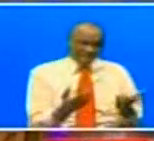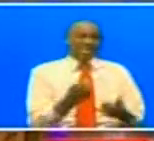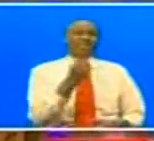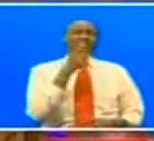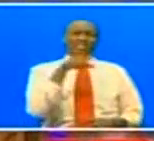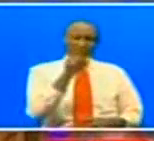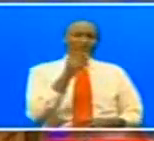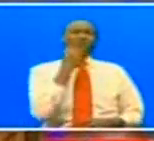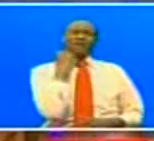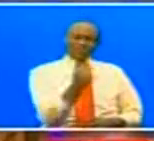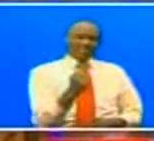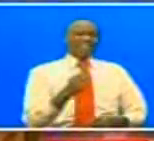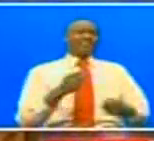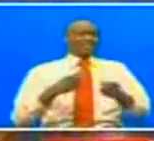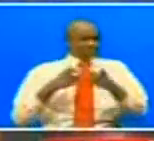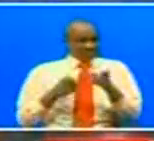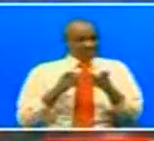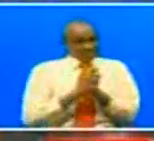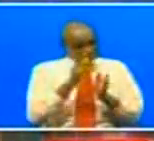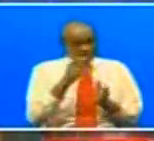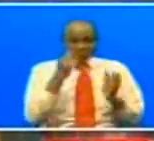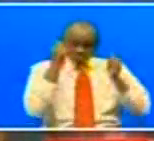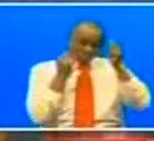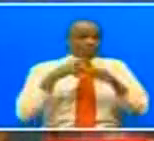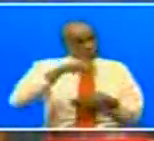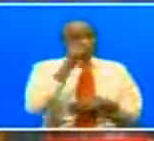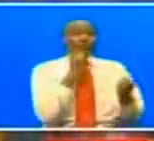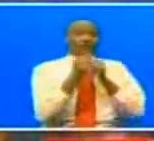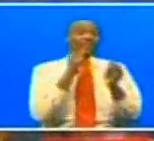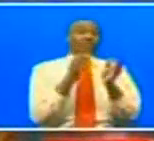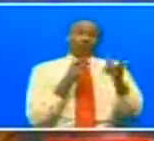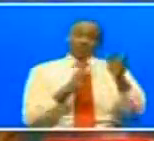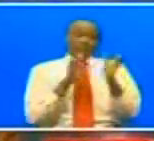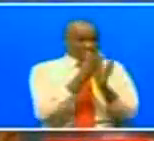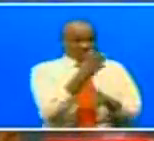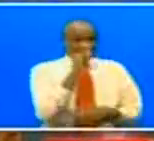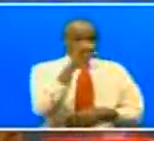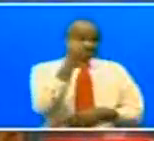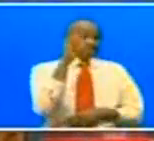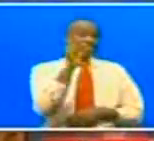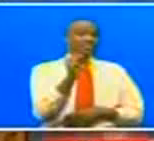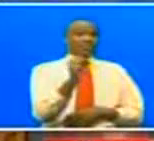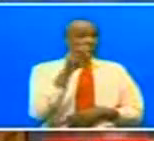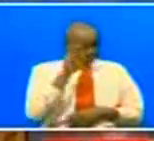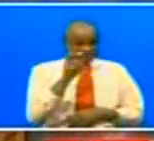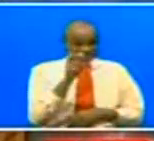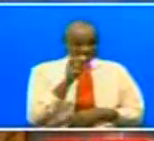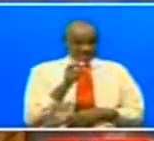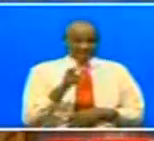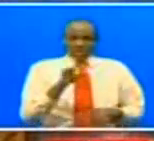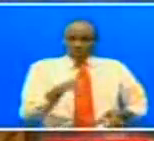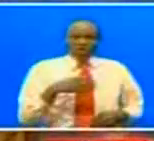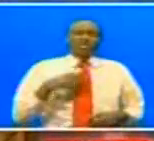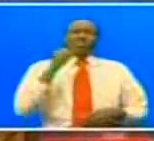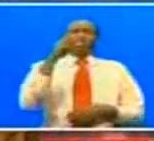500 fighters from Britain have gone to fight with ISIL. You saw this story of these three Scottish girls,